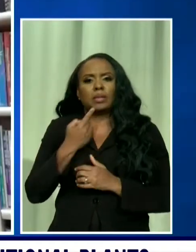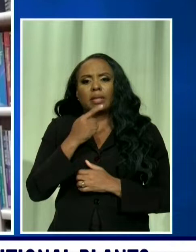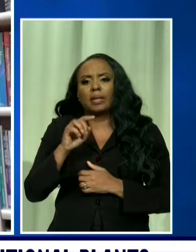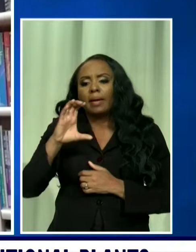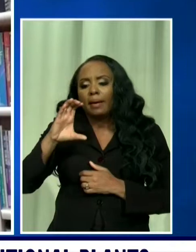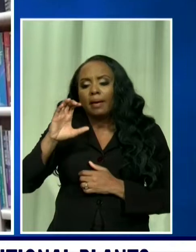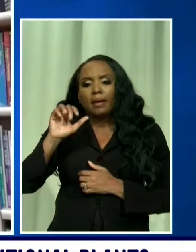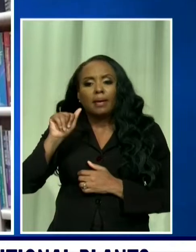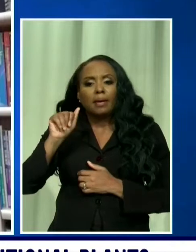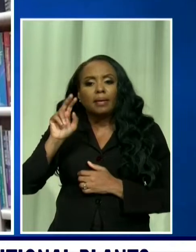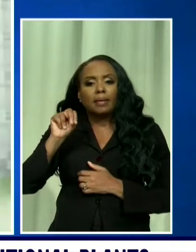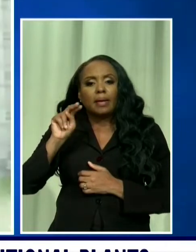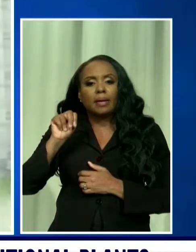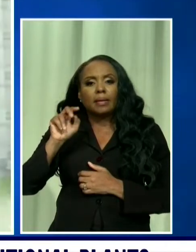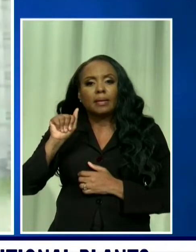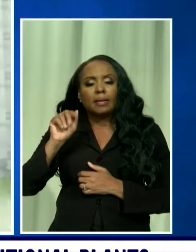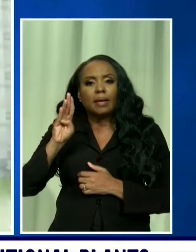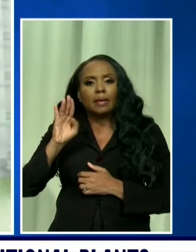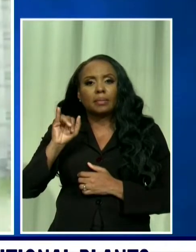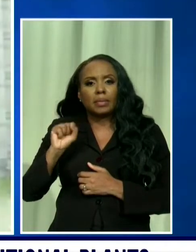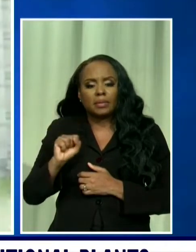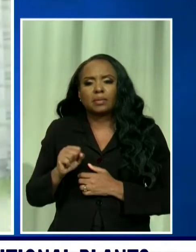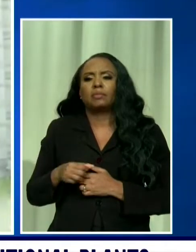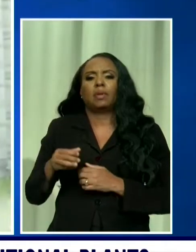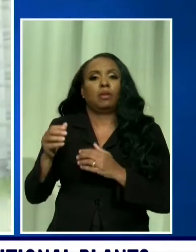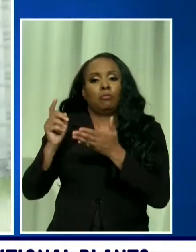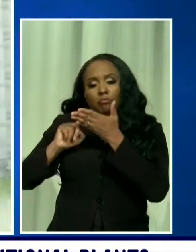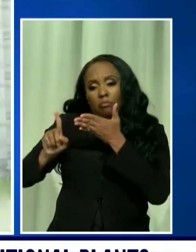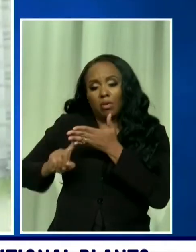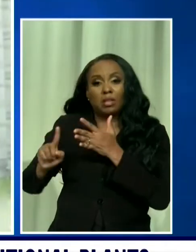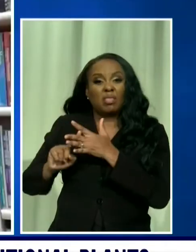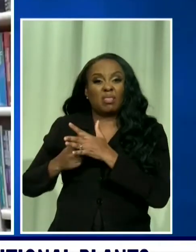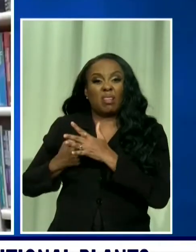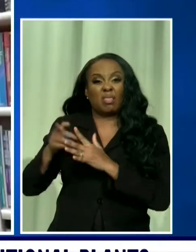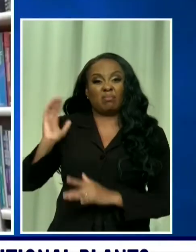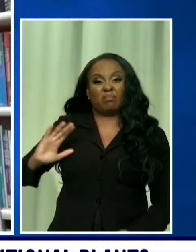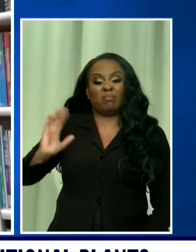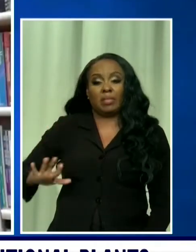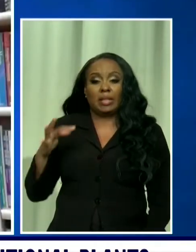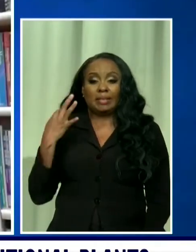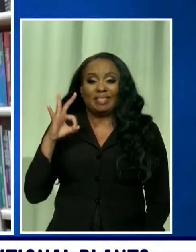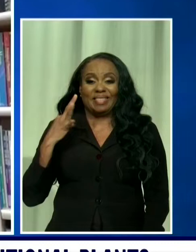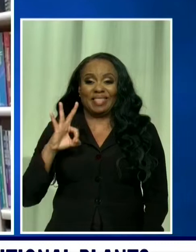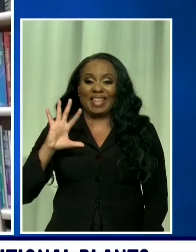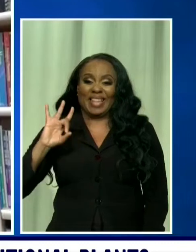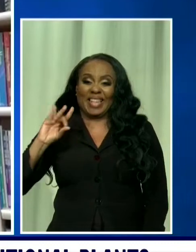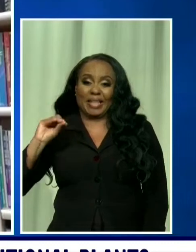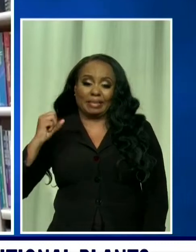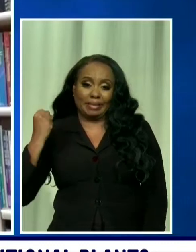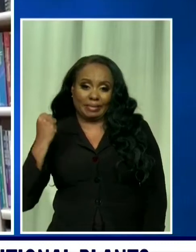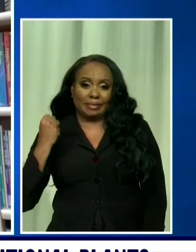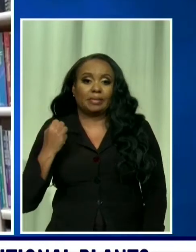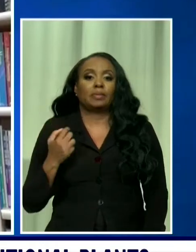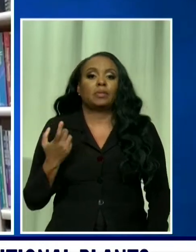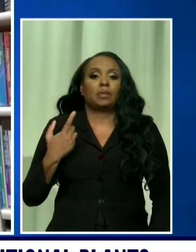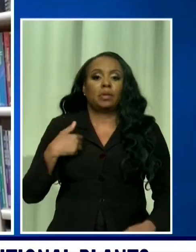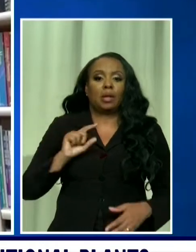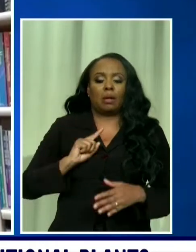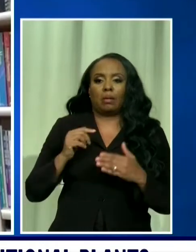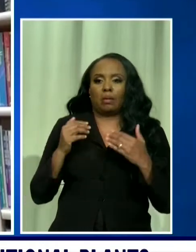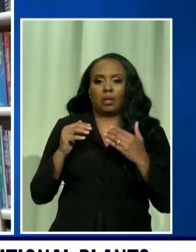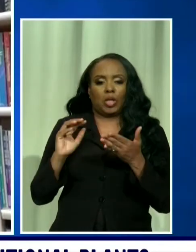cannabis started at the Mona campus in the 80s, where we had Professor Manley West developing Canasol and